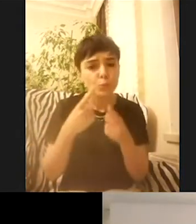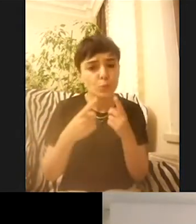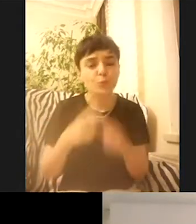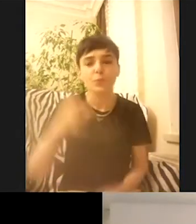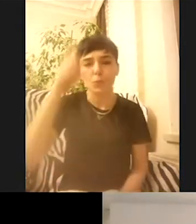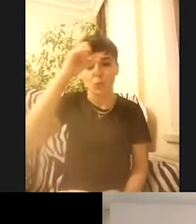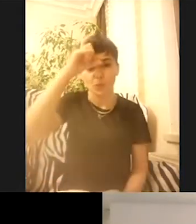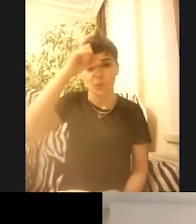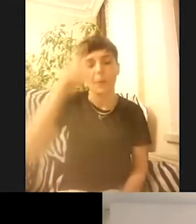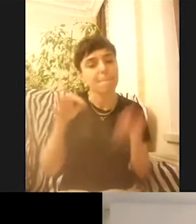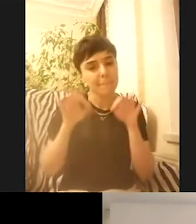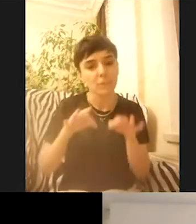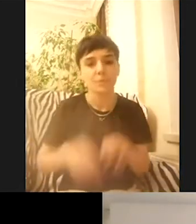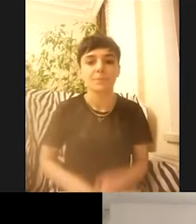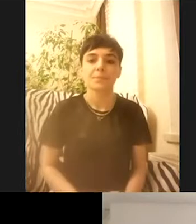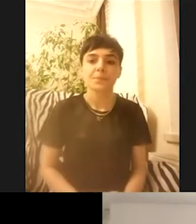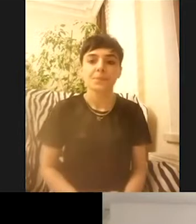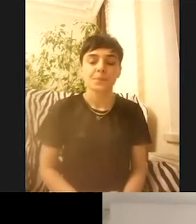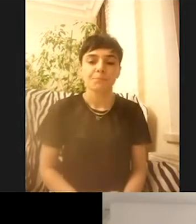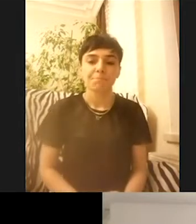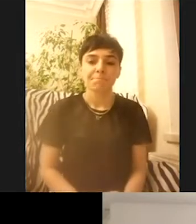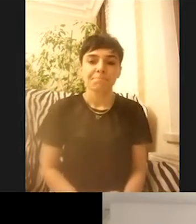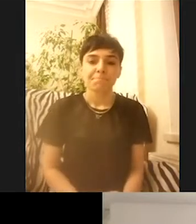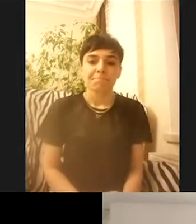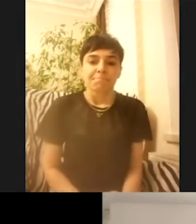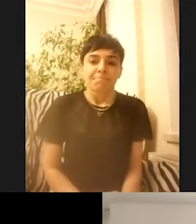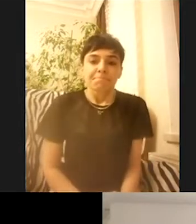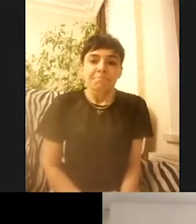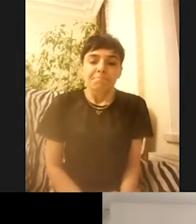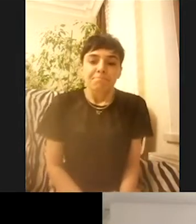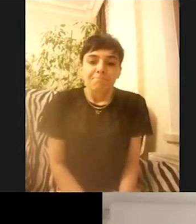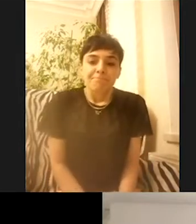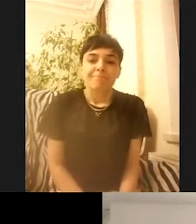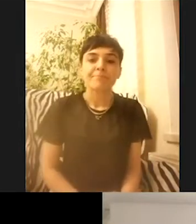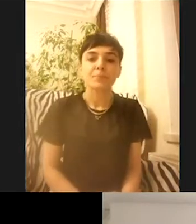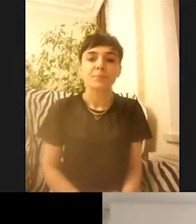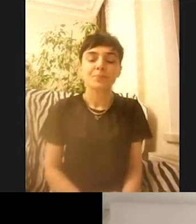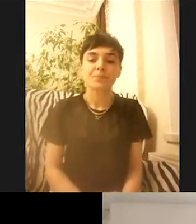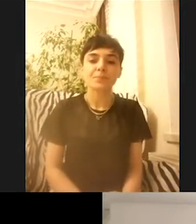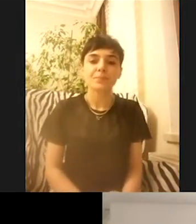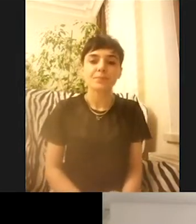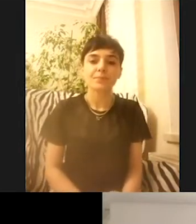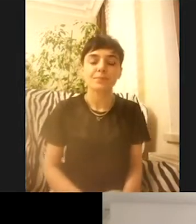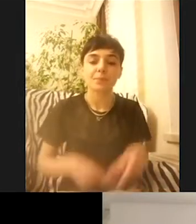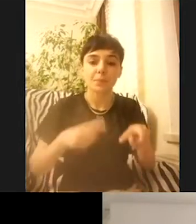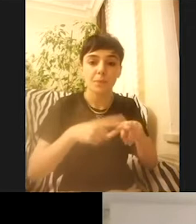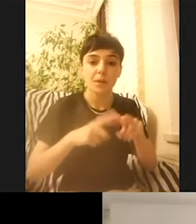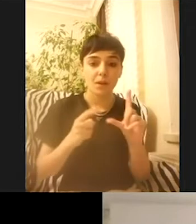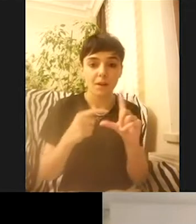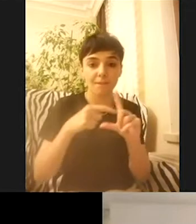who are with us with this cycle. Alev Ersan, Ahmet Rüstem Ekici,